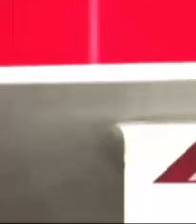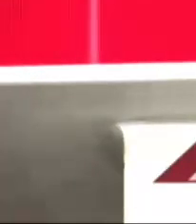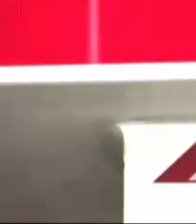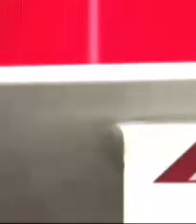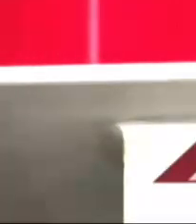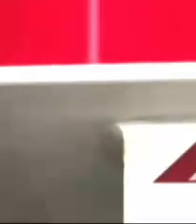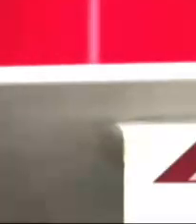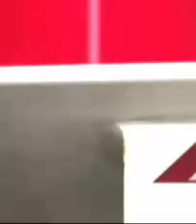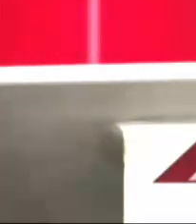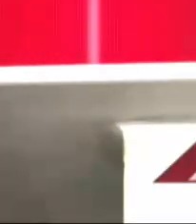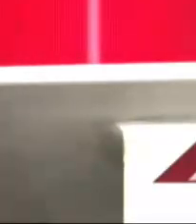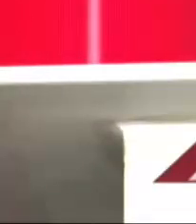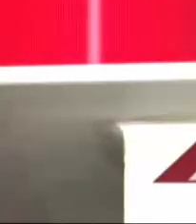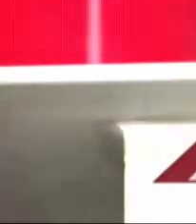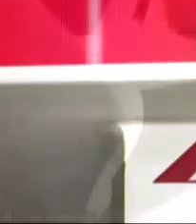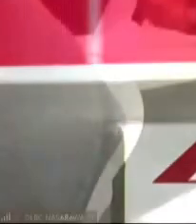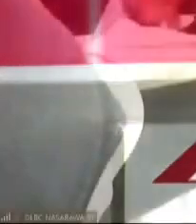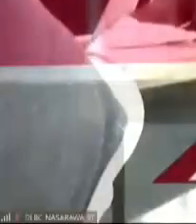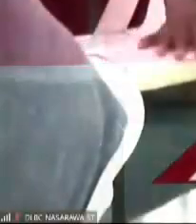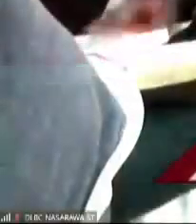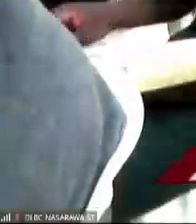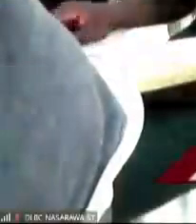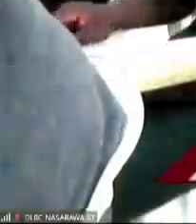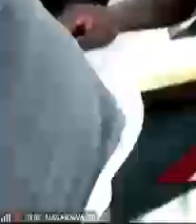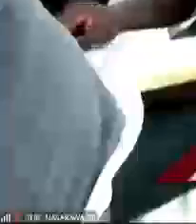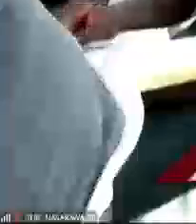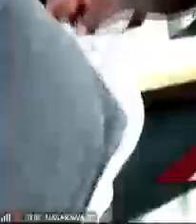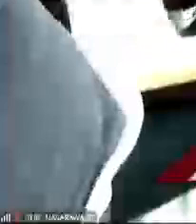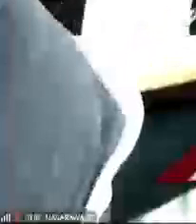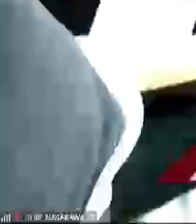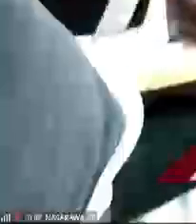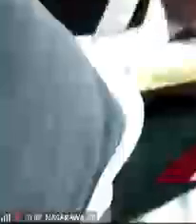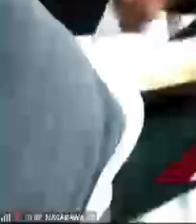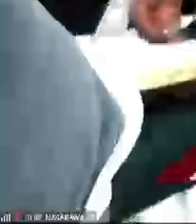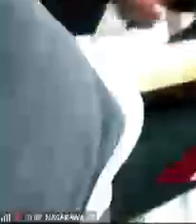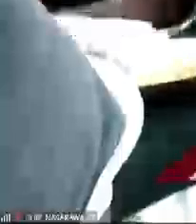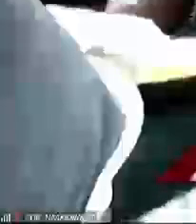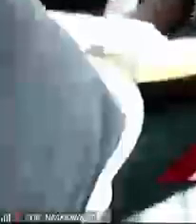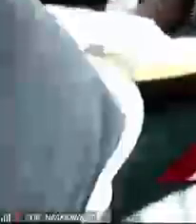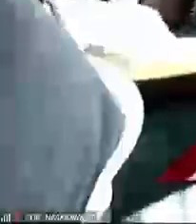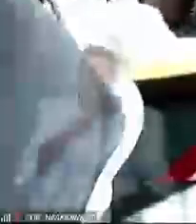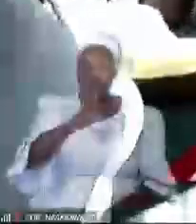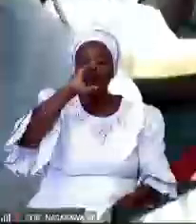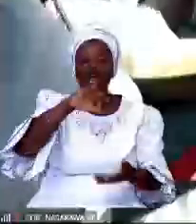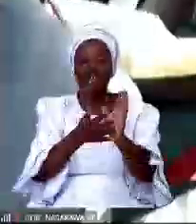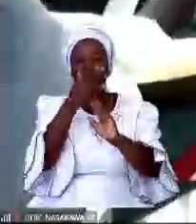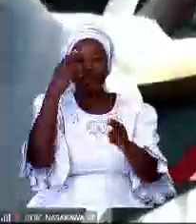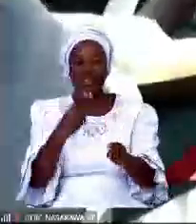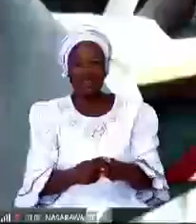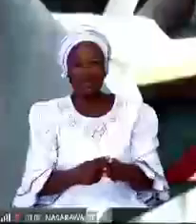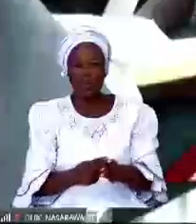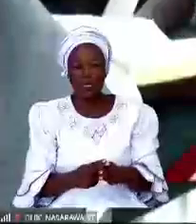and cried, saying, if any man thirst, let him come